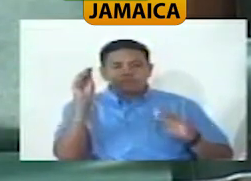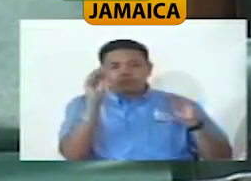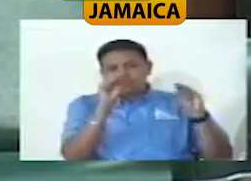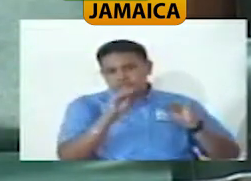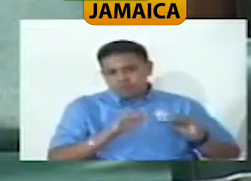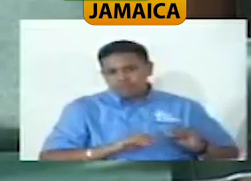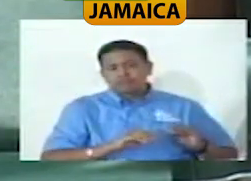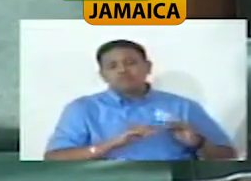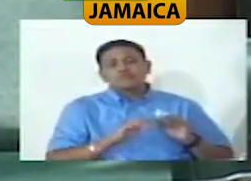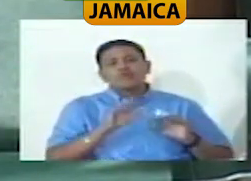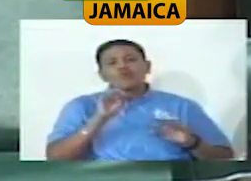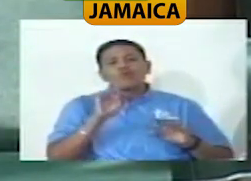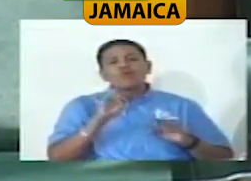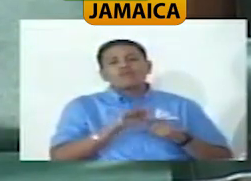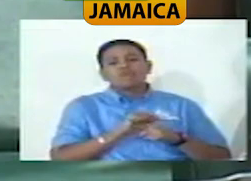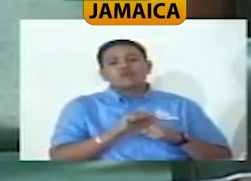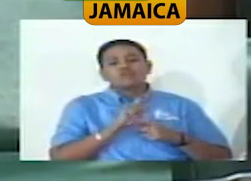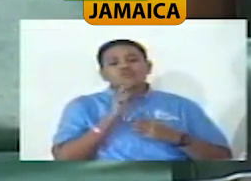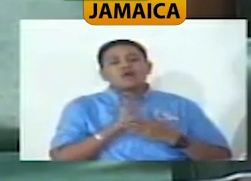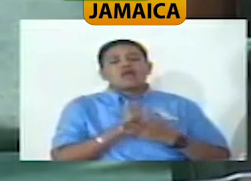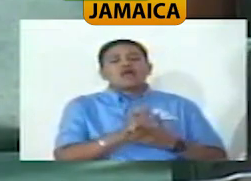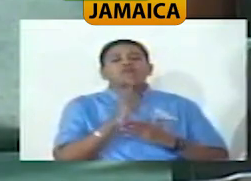to help prevent